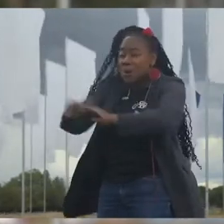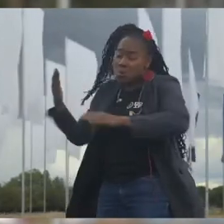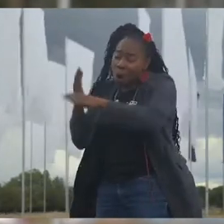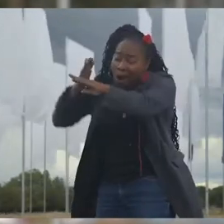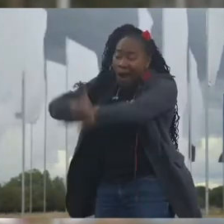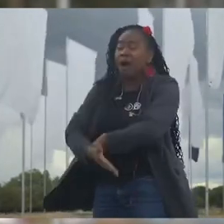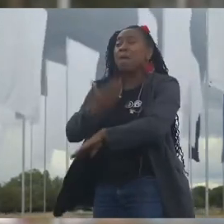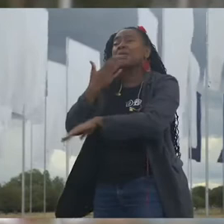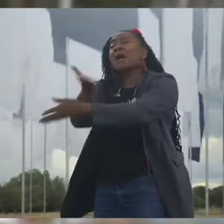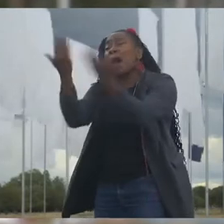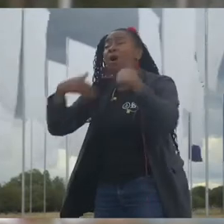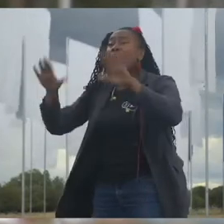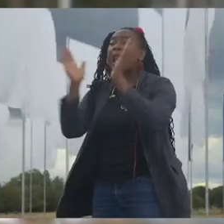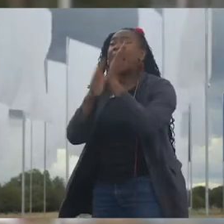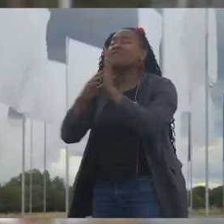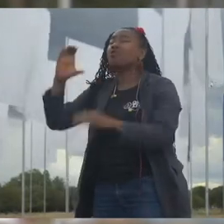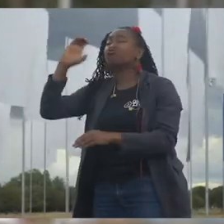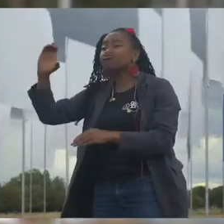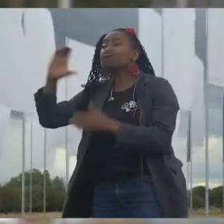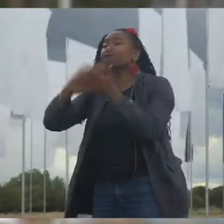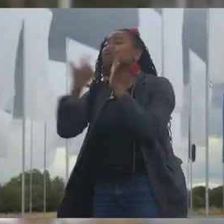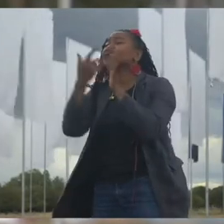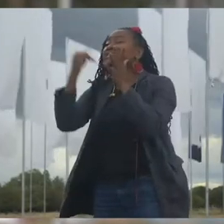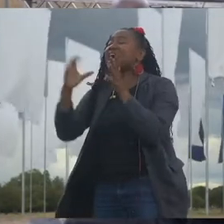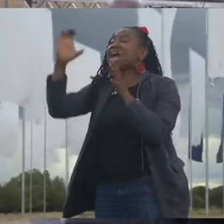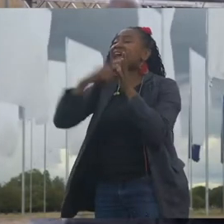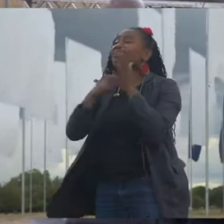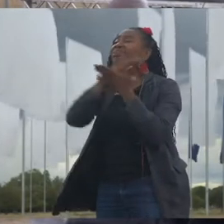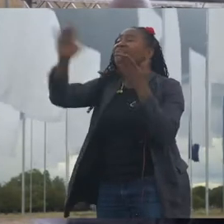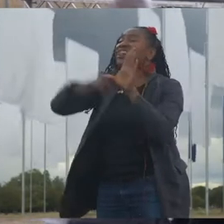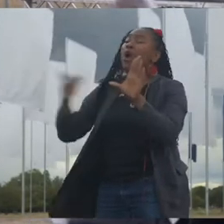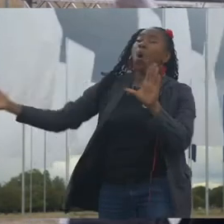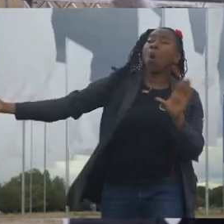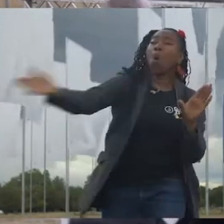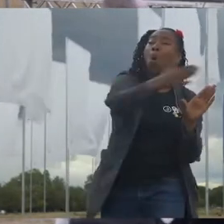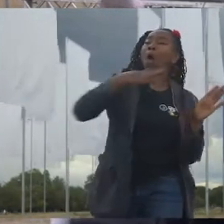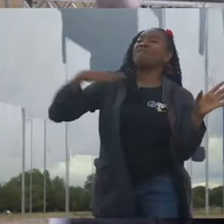appreciation for Chris, for Kathy, and all of our extraordinary volunteers?